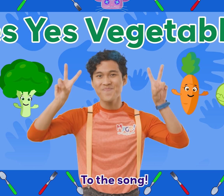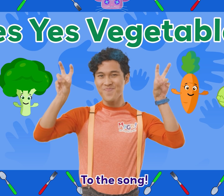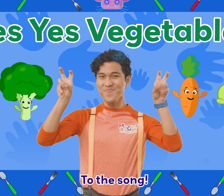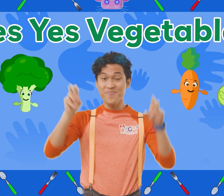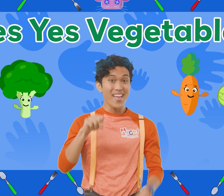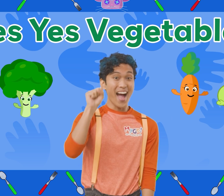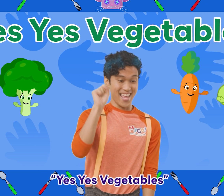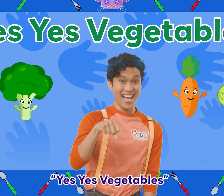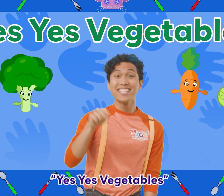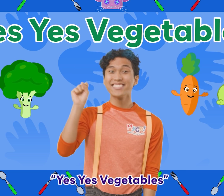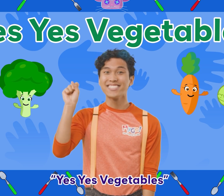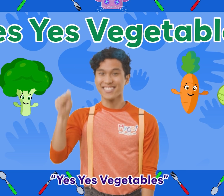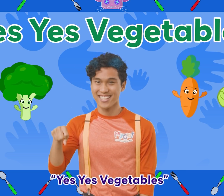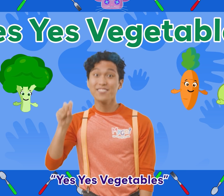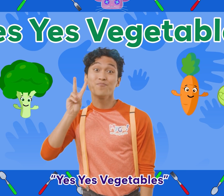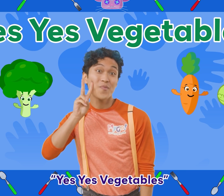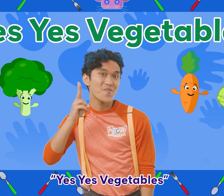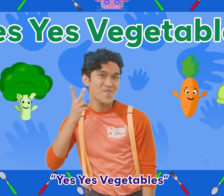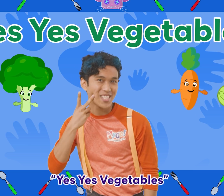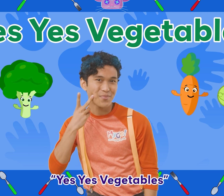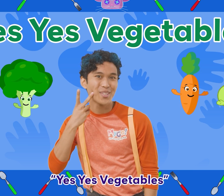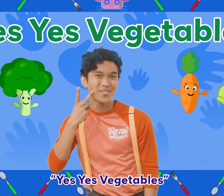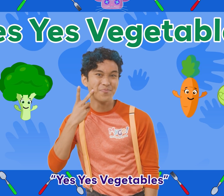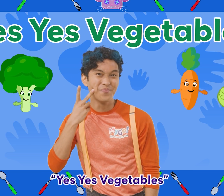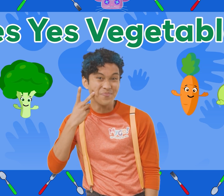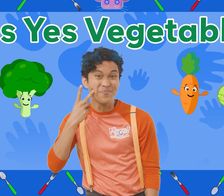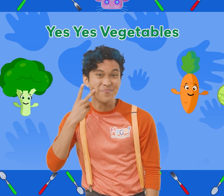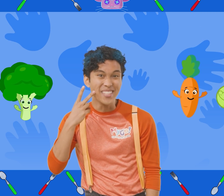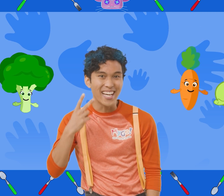song, Yes, Yes, Vegetables.